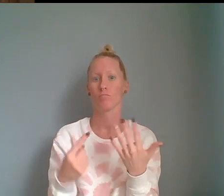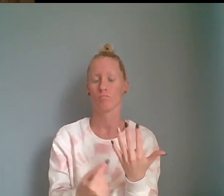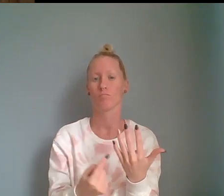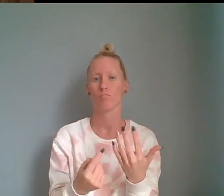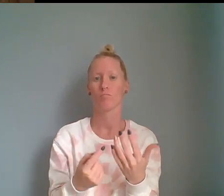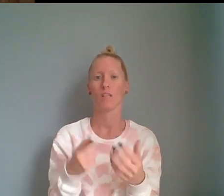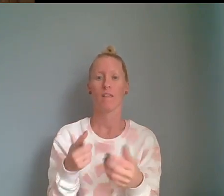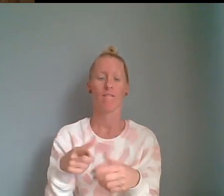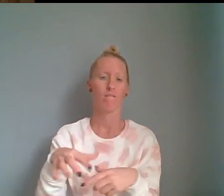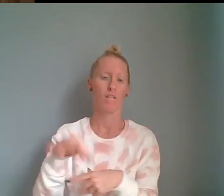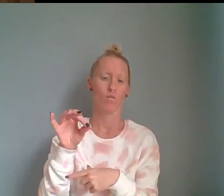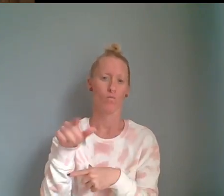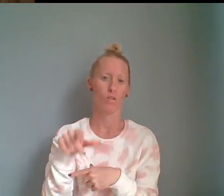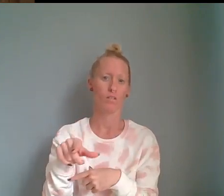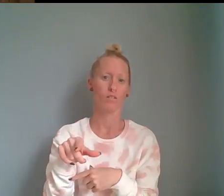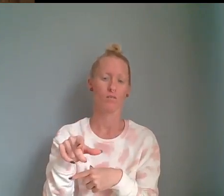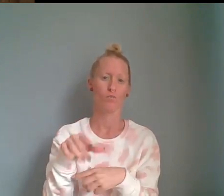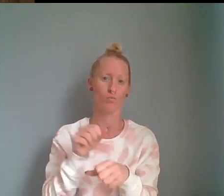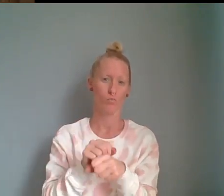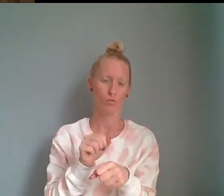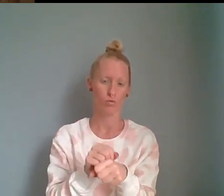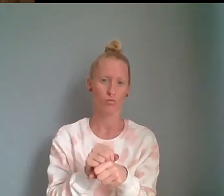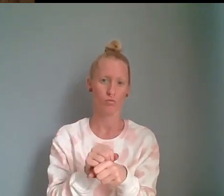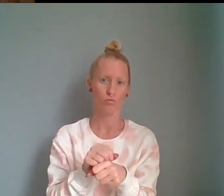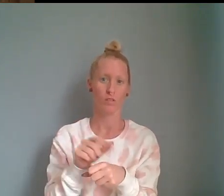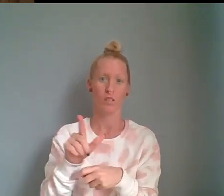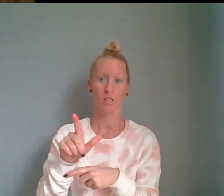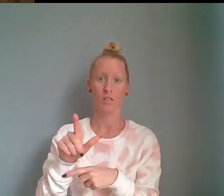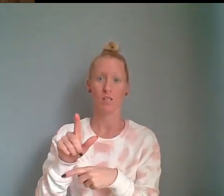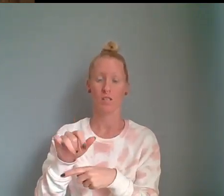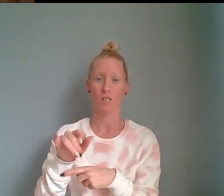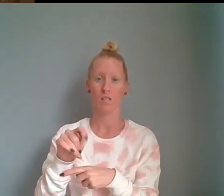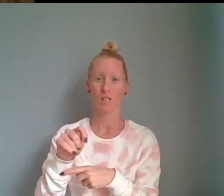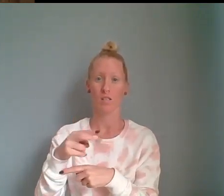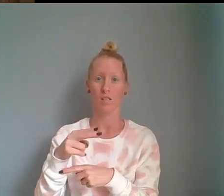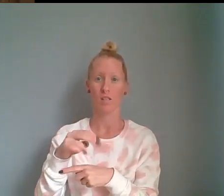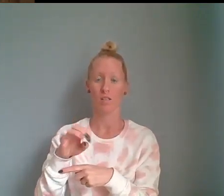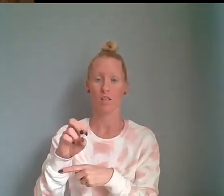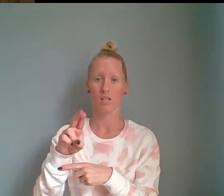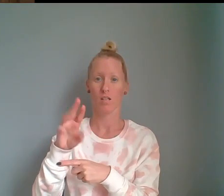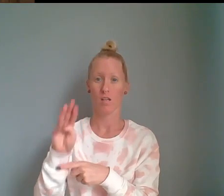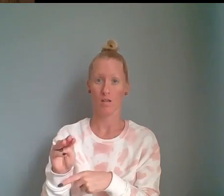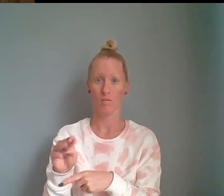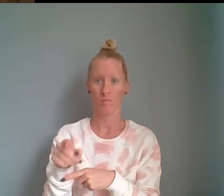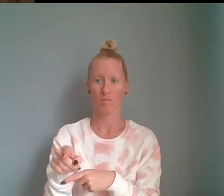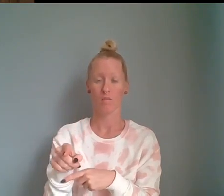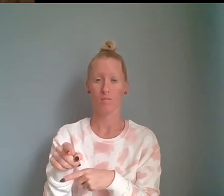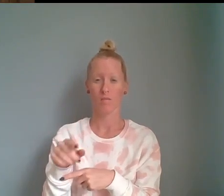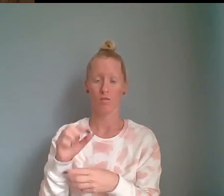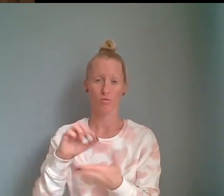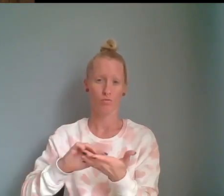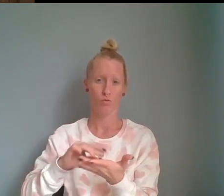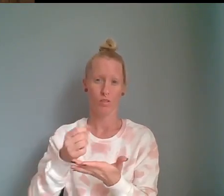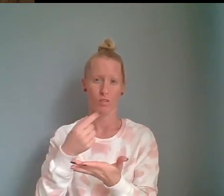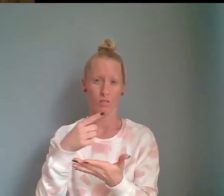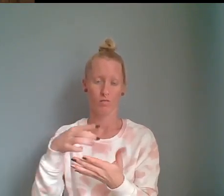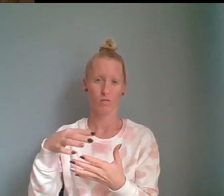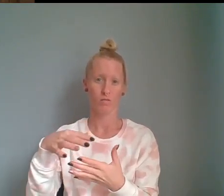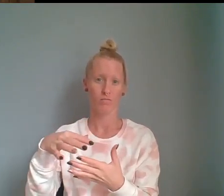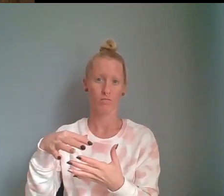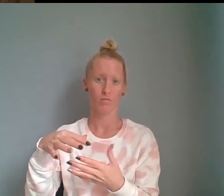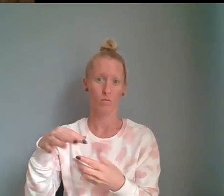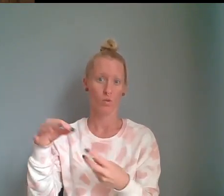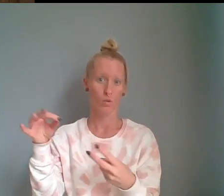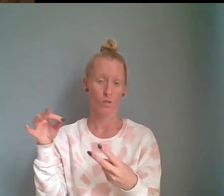find one that works. Lithium is the drug of choice for the treatment of bipolar disorder. It seems